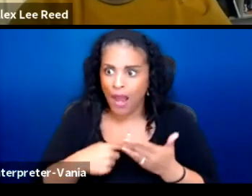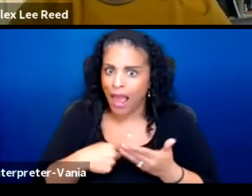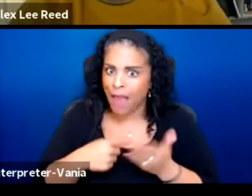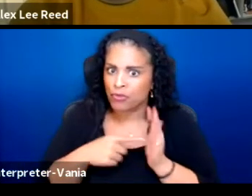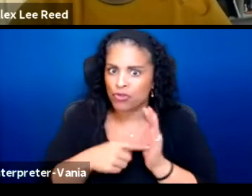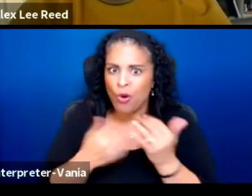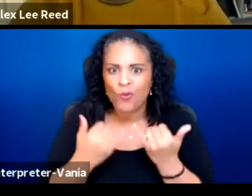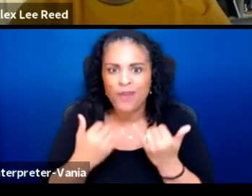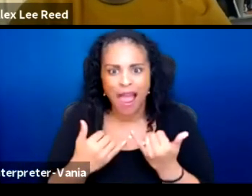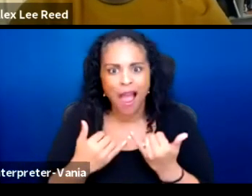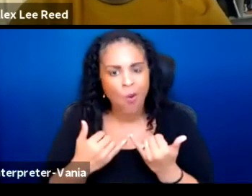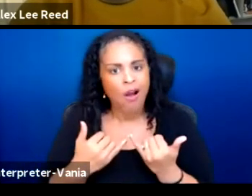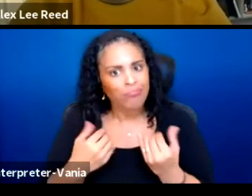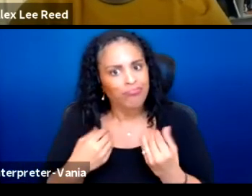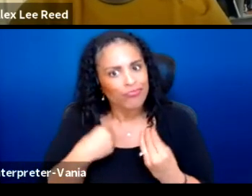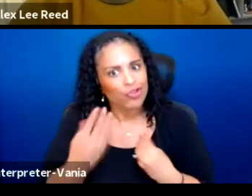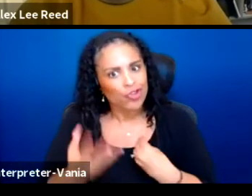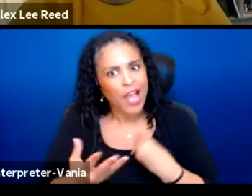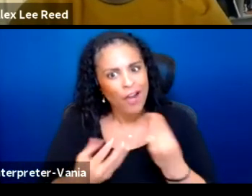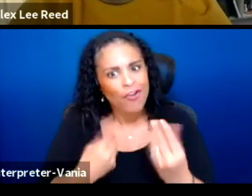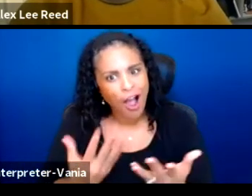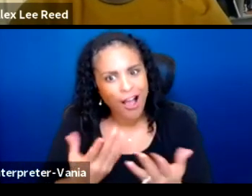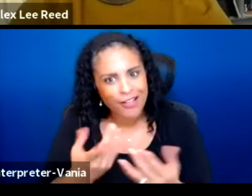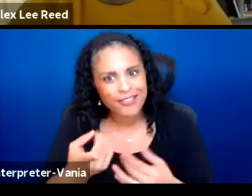is generosity.